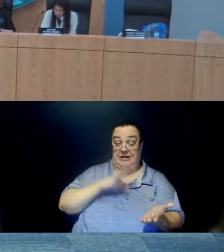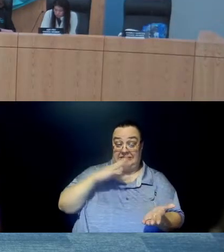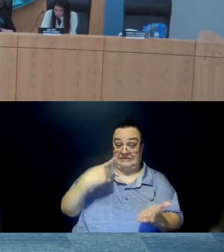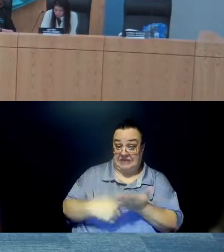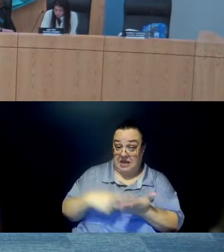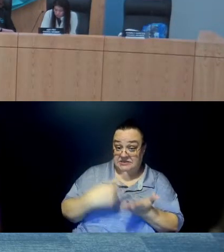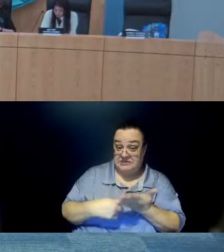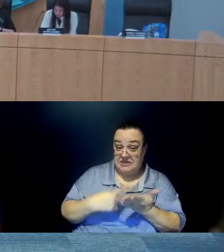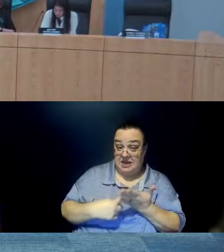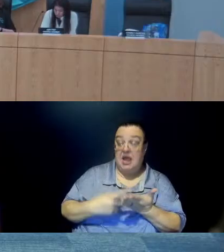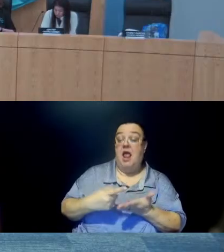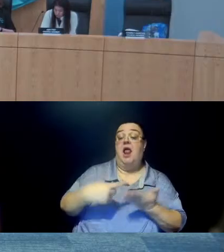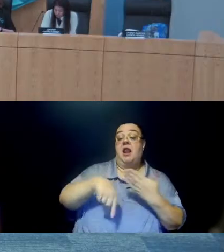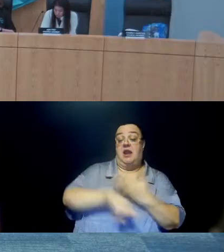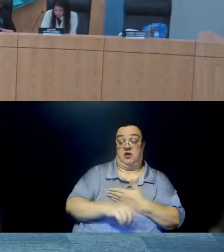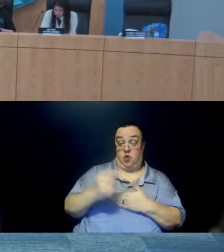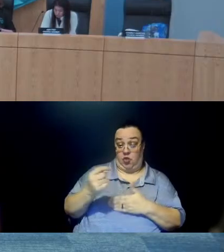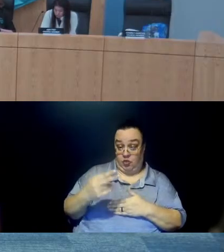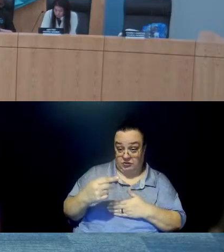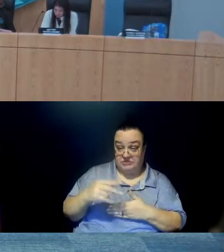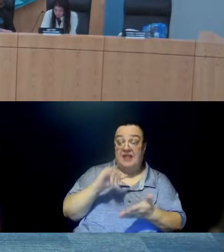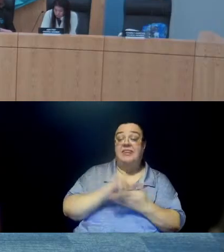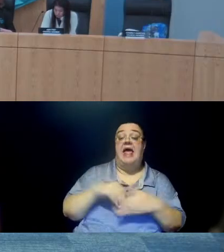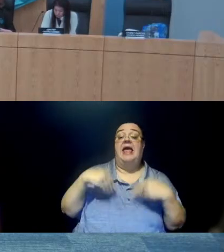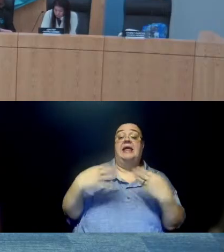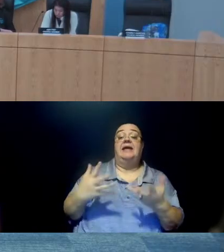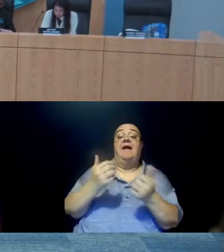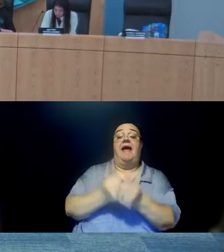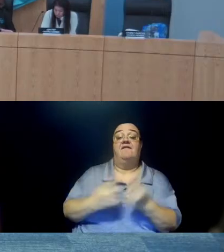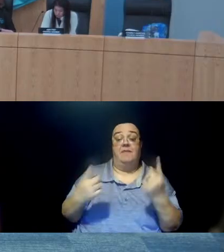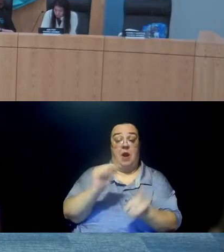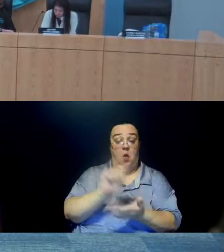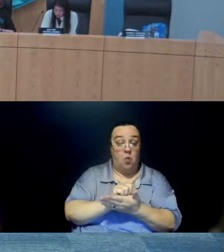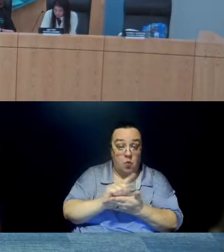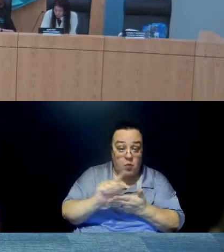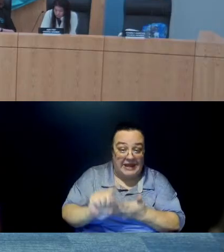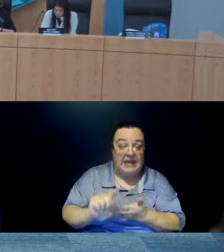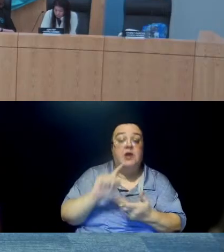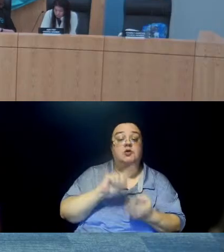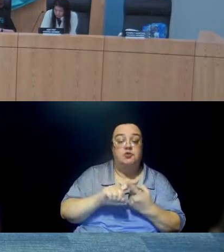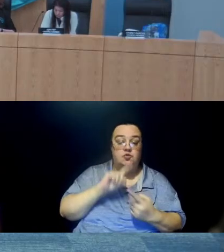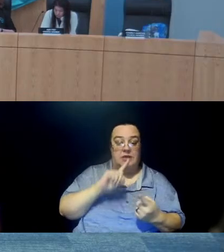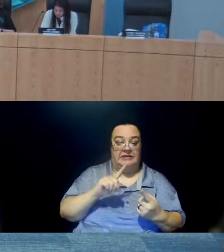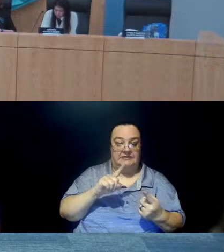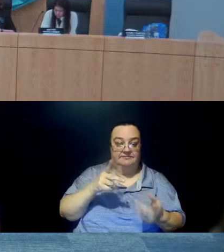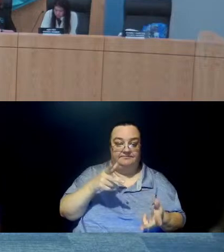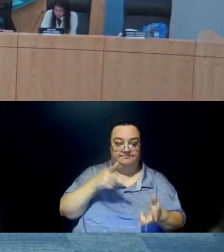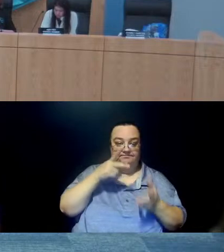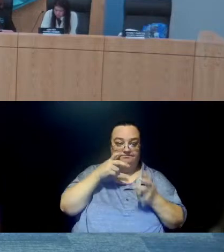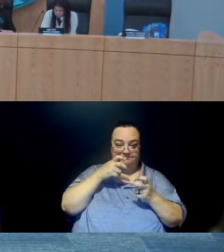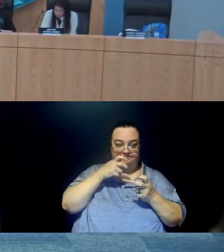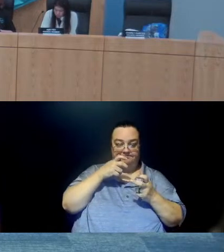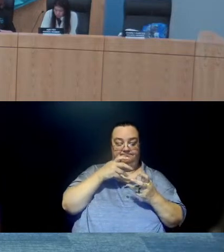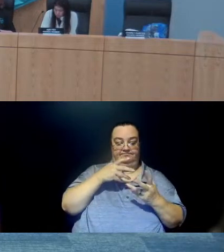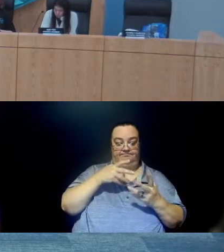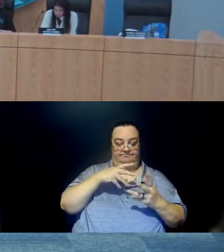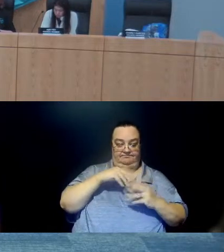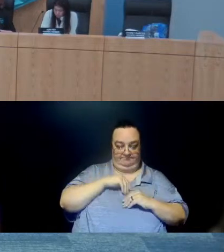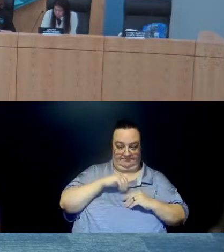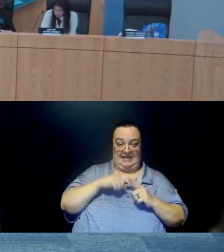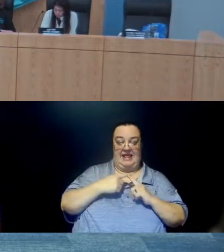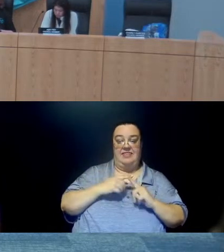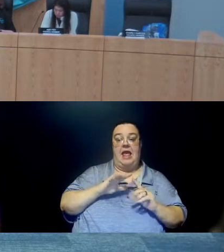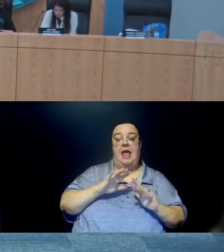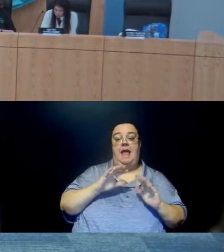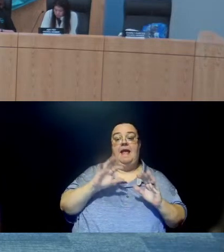Thursday to give everyone a week to digest it, and then push the first reader